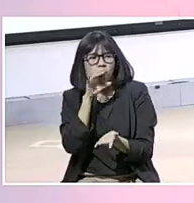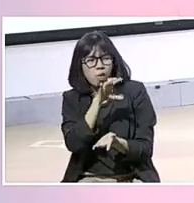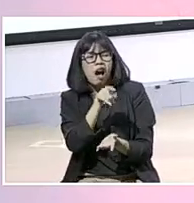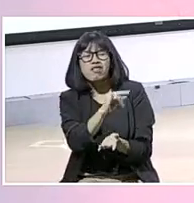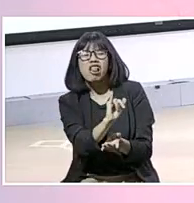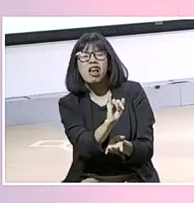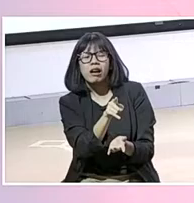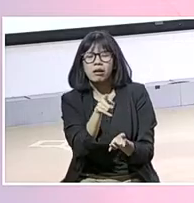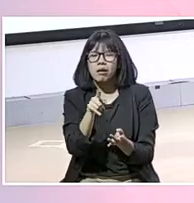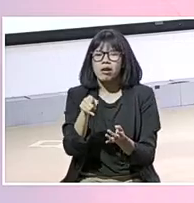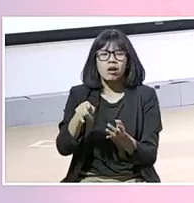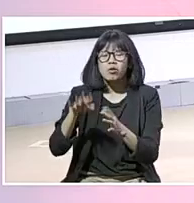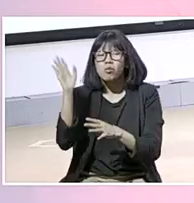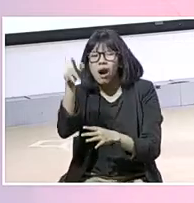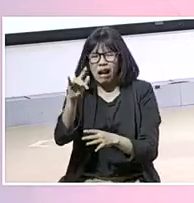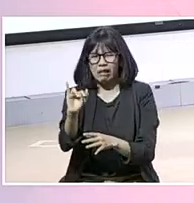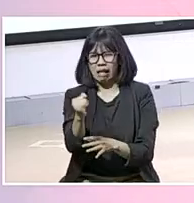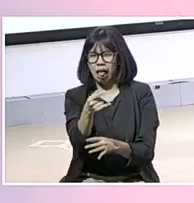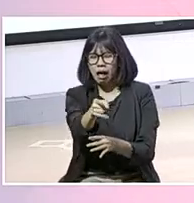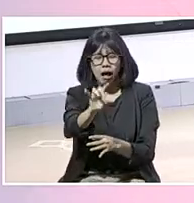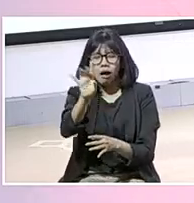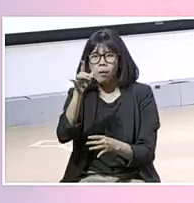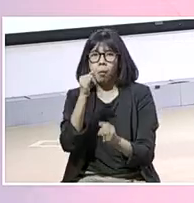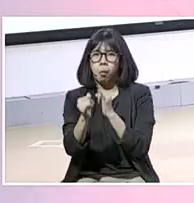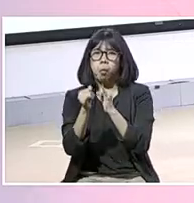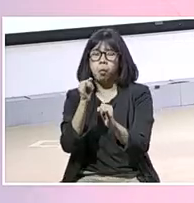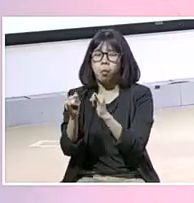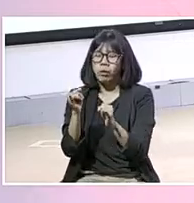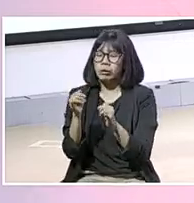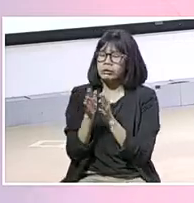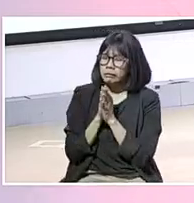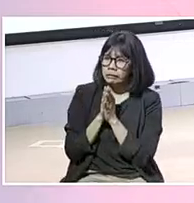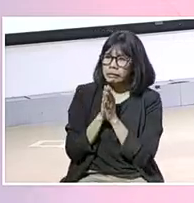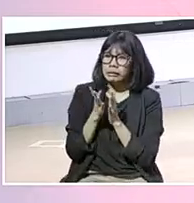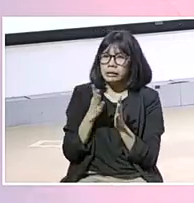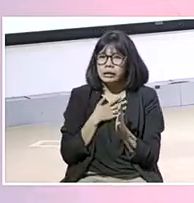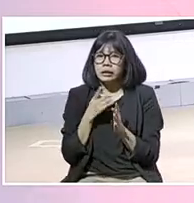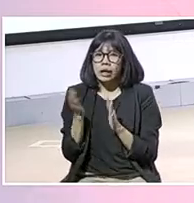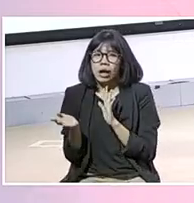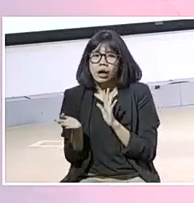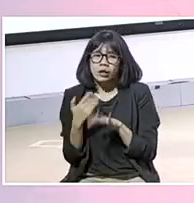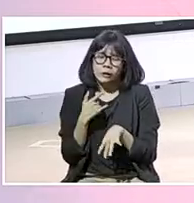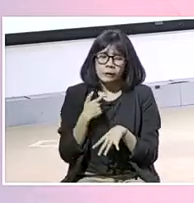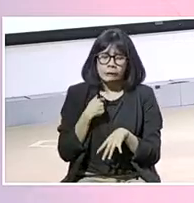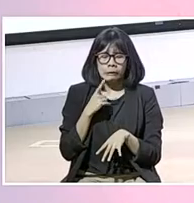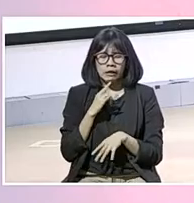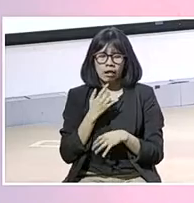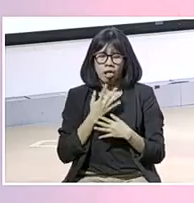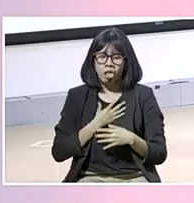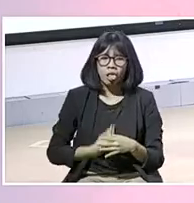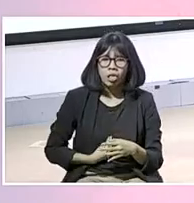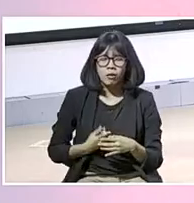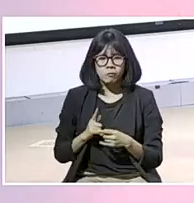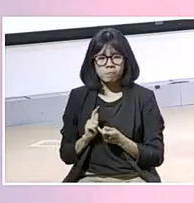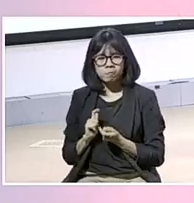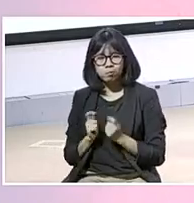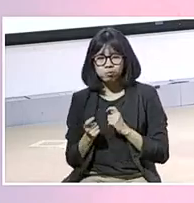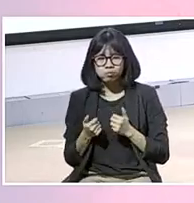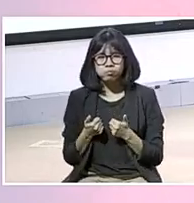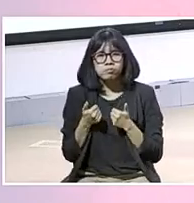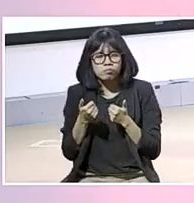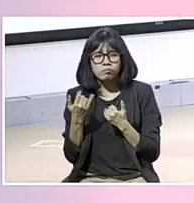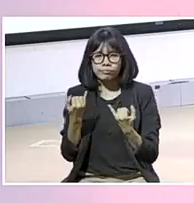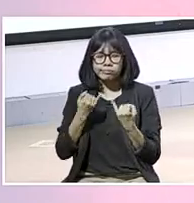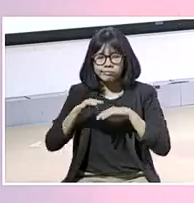Just shoot it in a game. And so I started doing that, and my whole game changed. I became more of like a